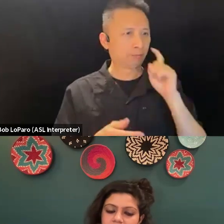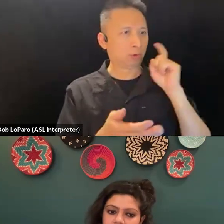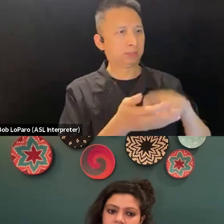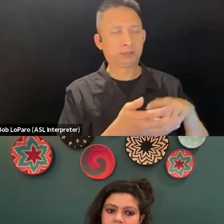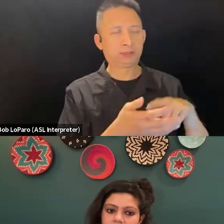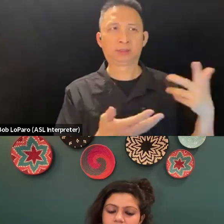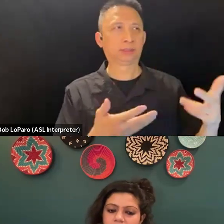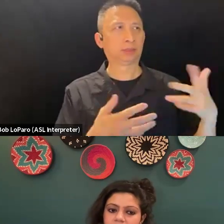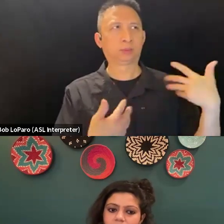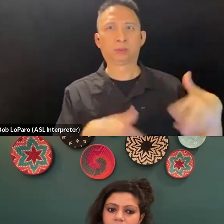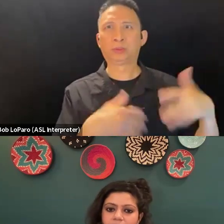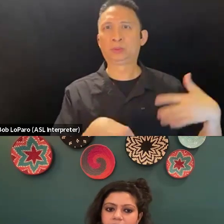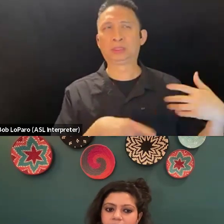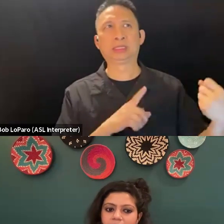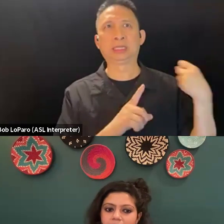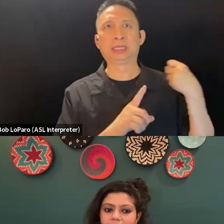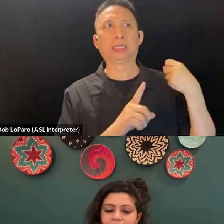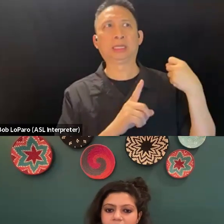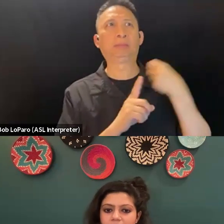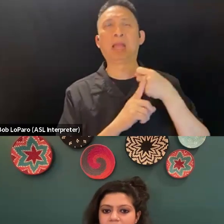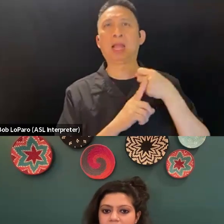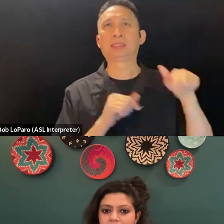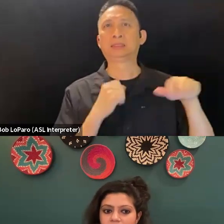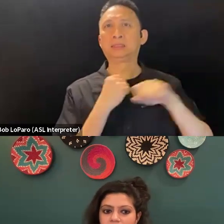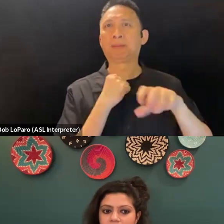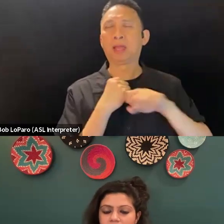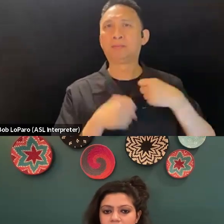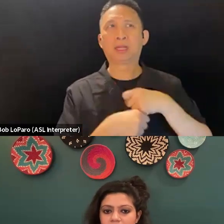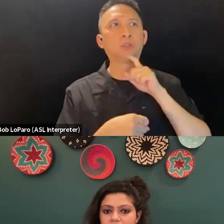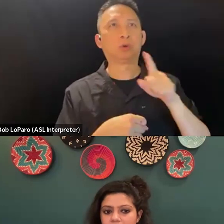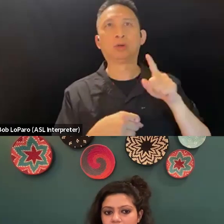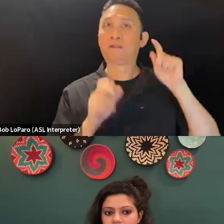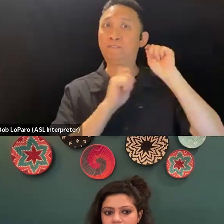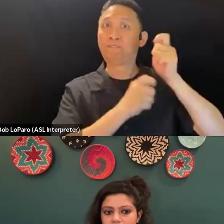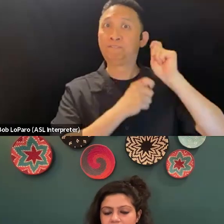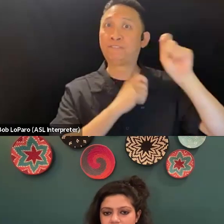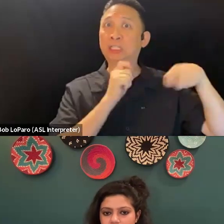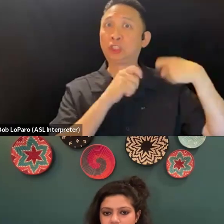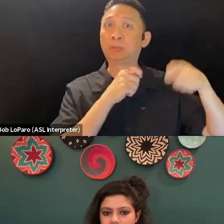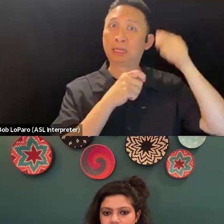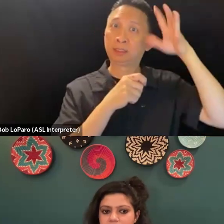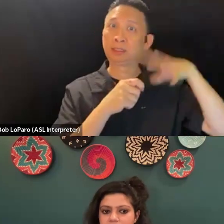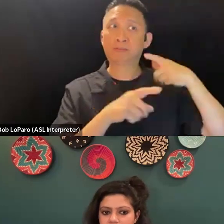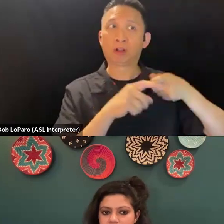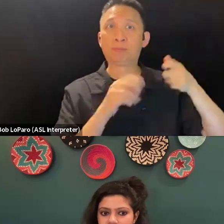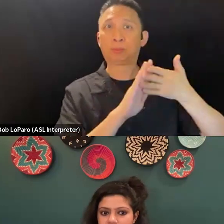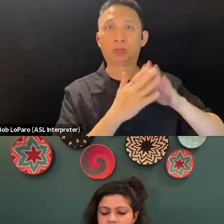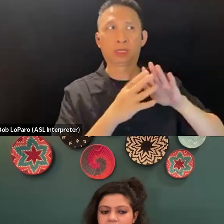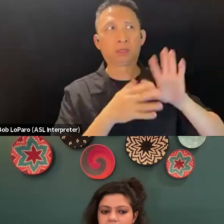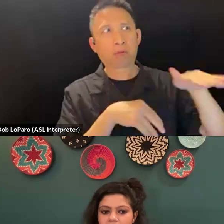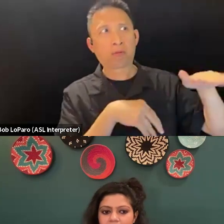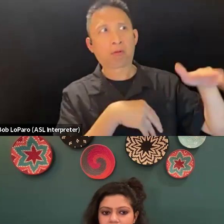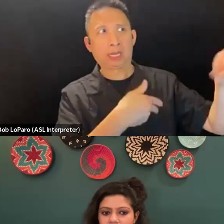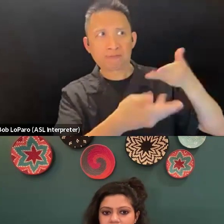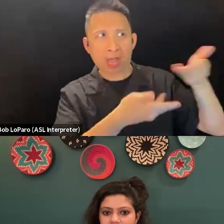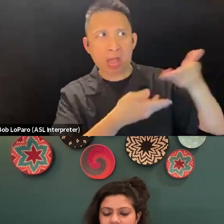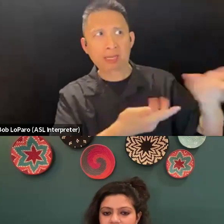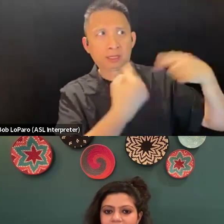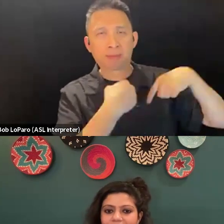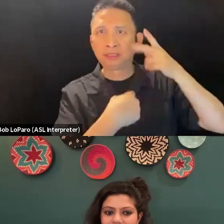film for another filmmaker, and I wrote to a bunch of people from human rights that I'd met at Leipzig, and bounce, bounce, bounce,